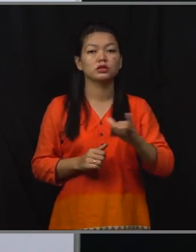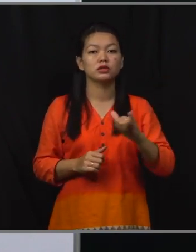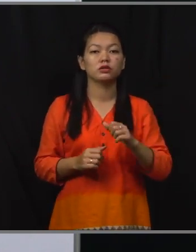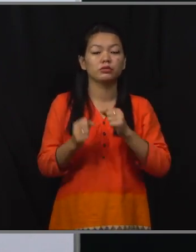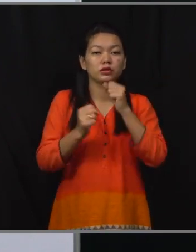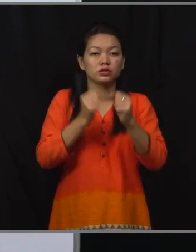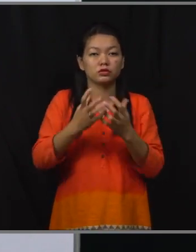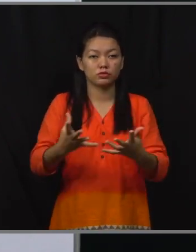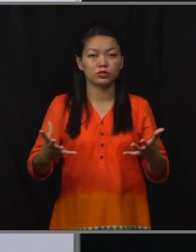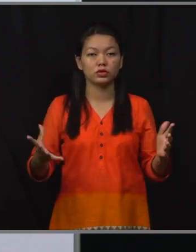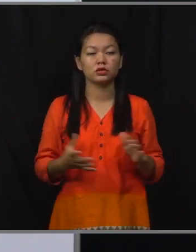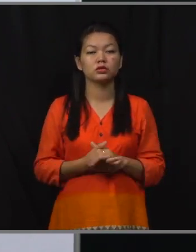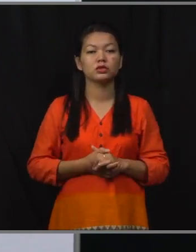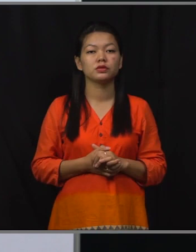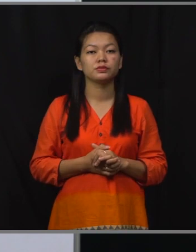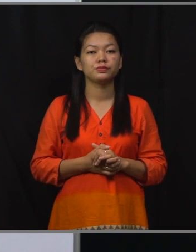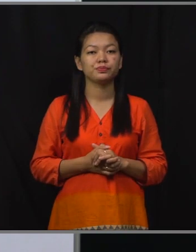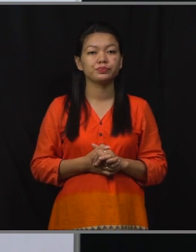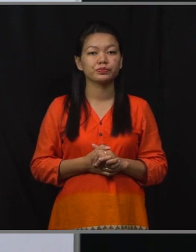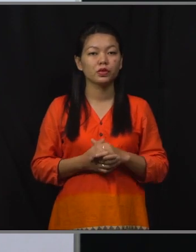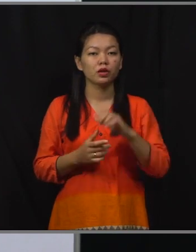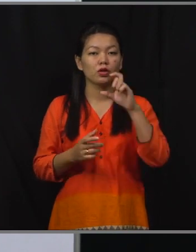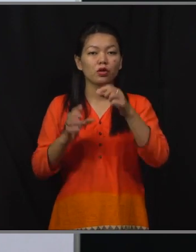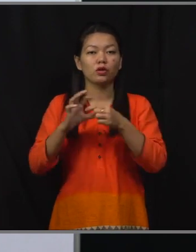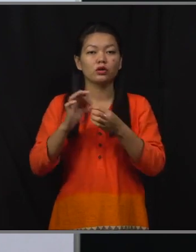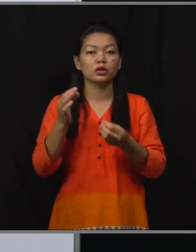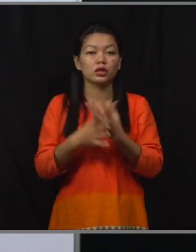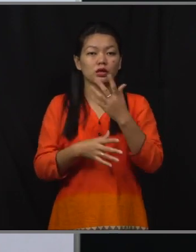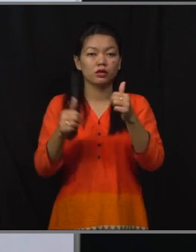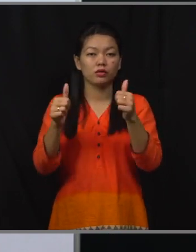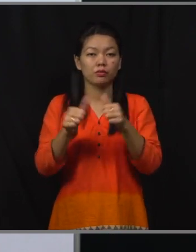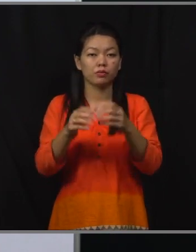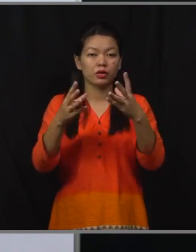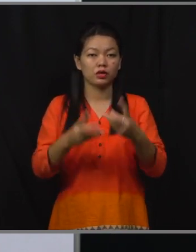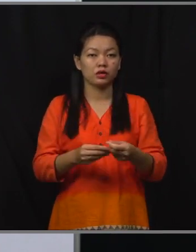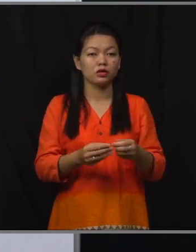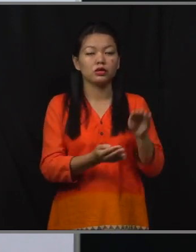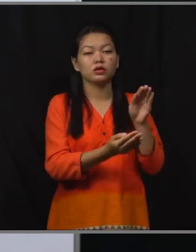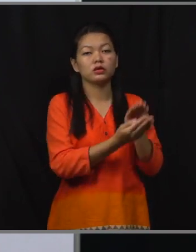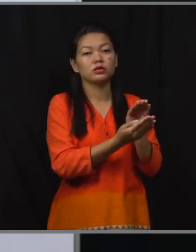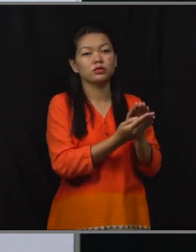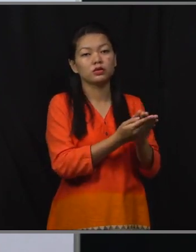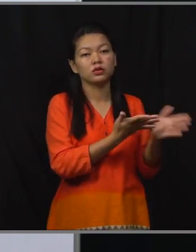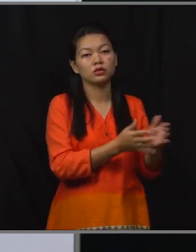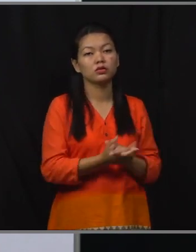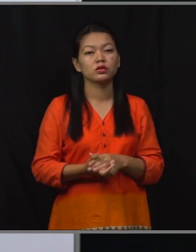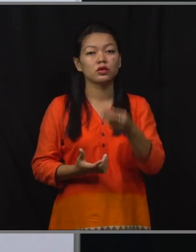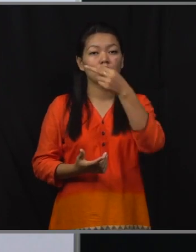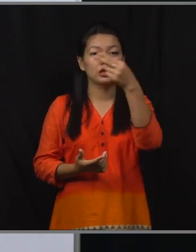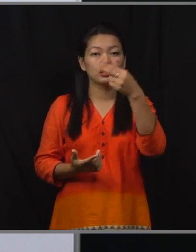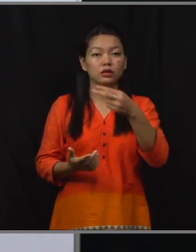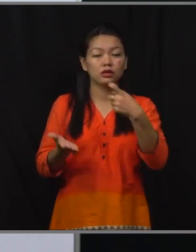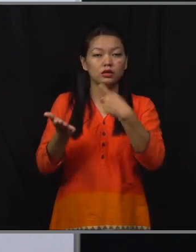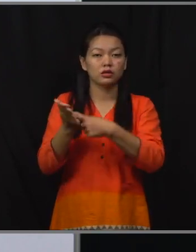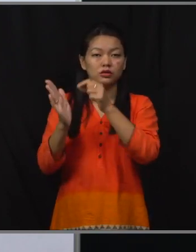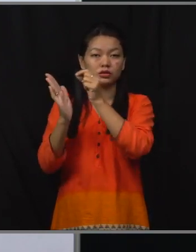equipment, since it is a sports club account. So also, entrance fees has been treated